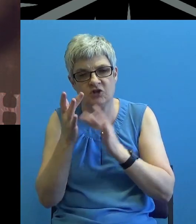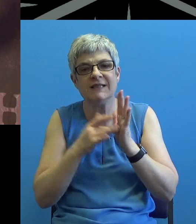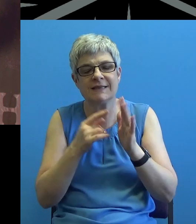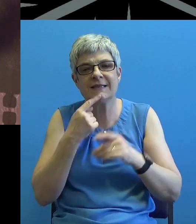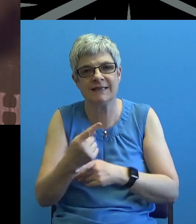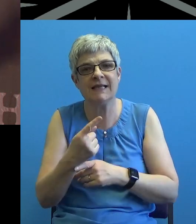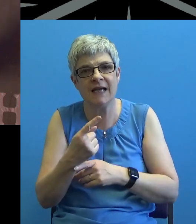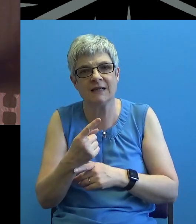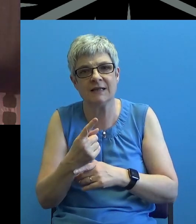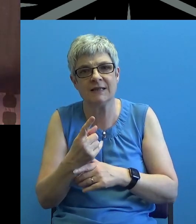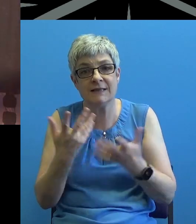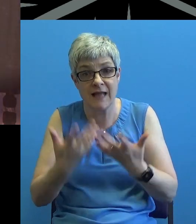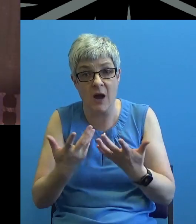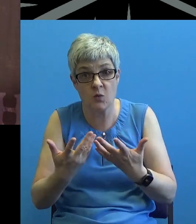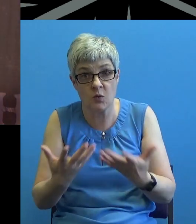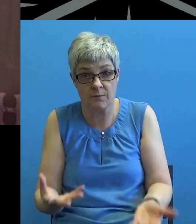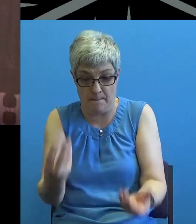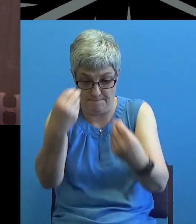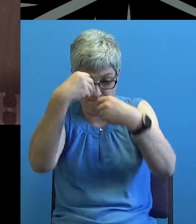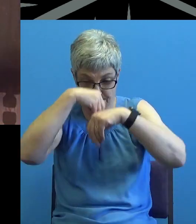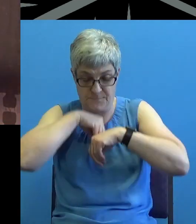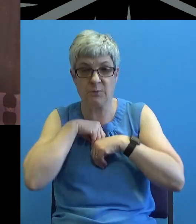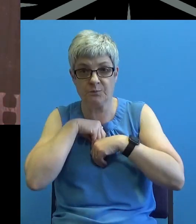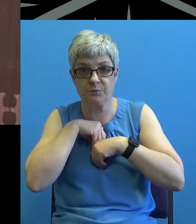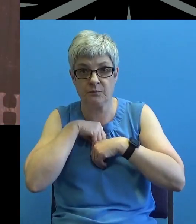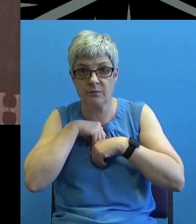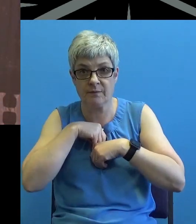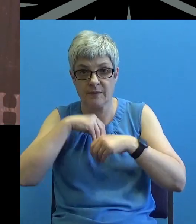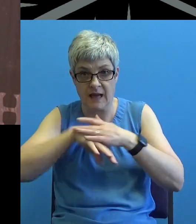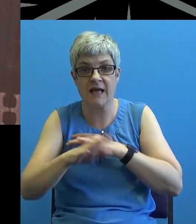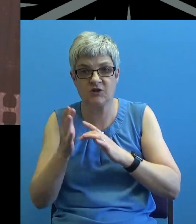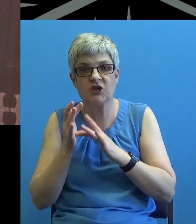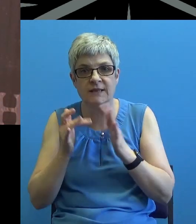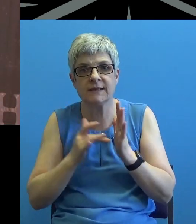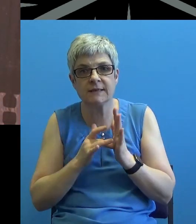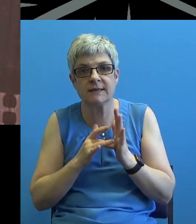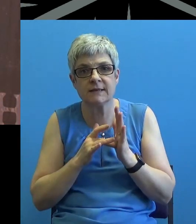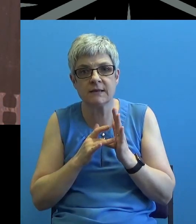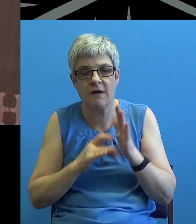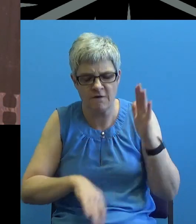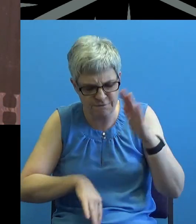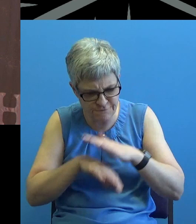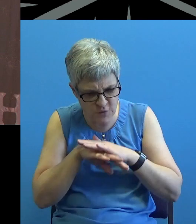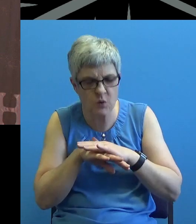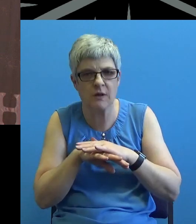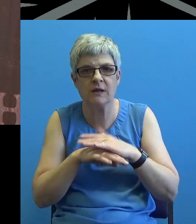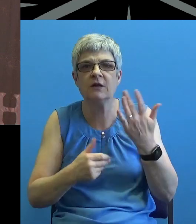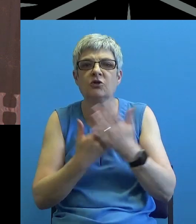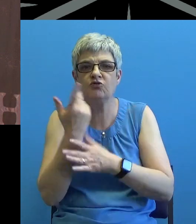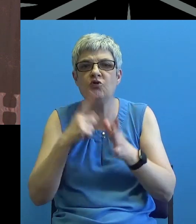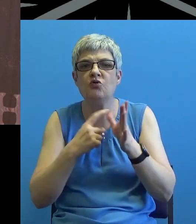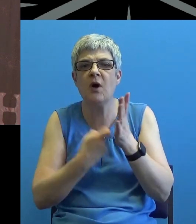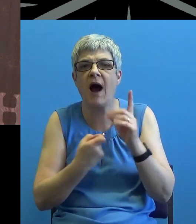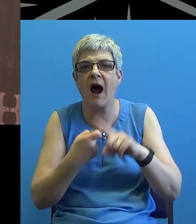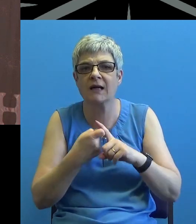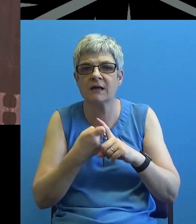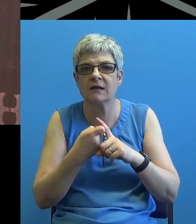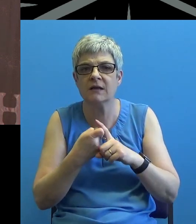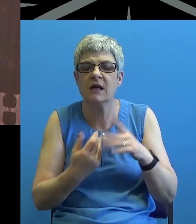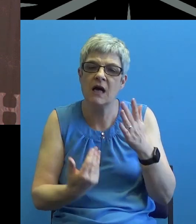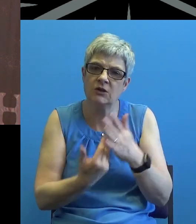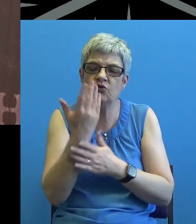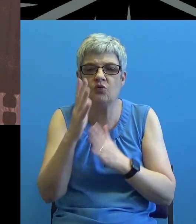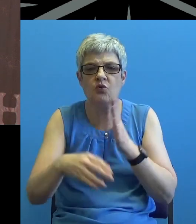has now been encapsulated and finds itself entirely represented in a new ark, a new